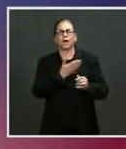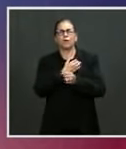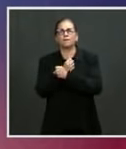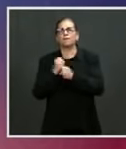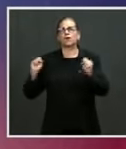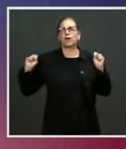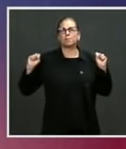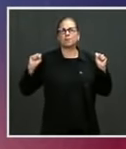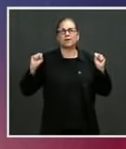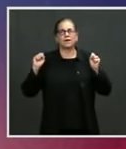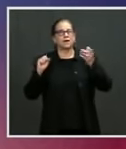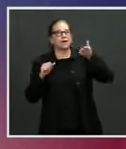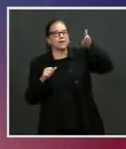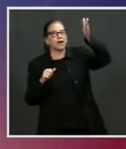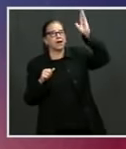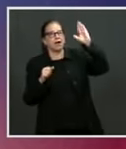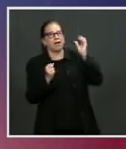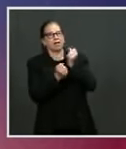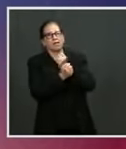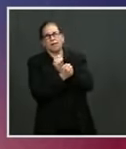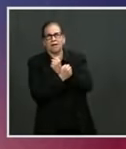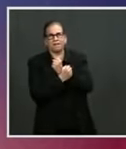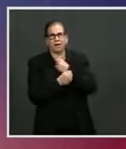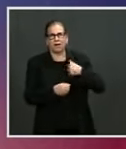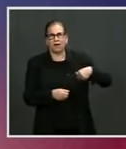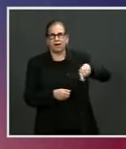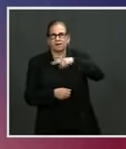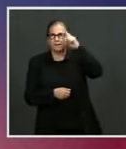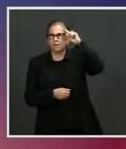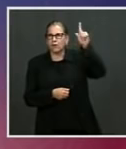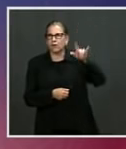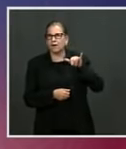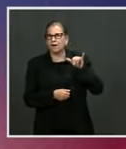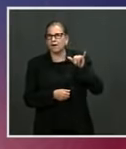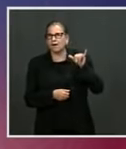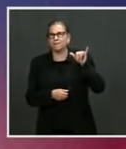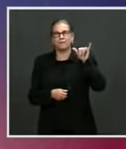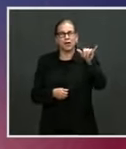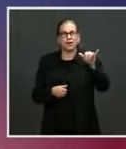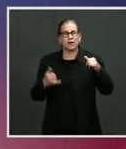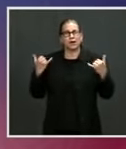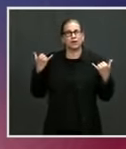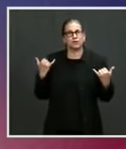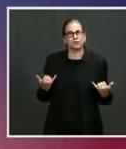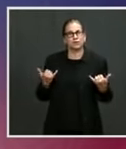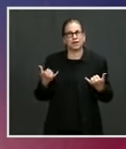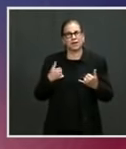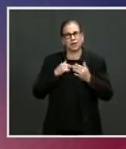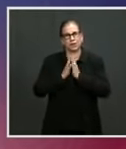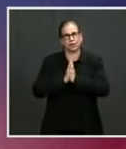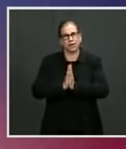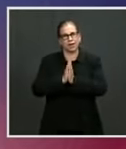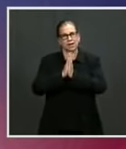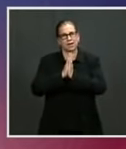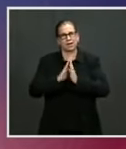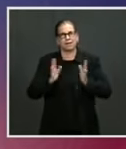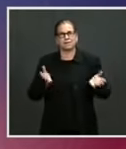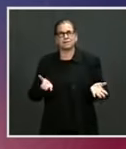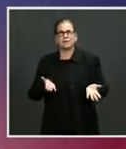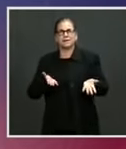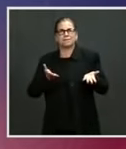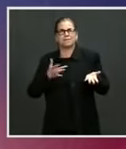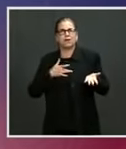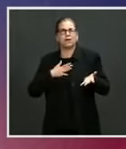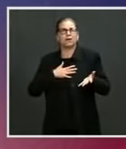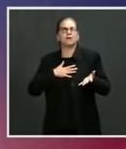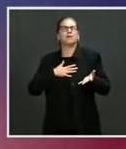loves us with an everlasting love, today let us lift our hearts in prayers in thanksgiving to you